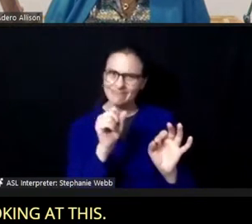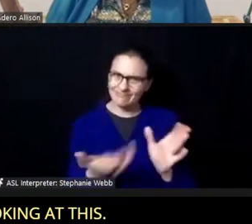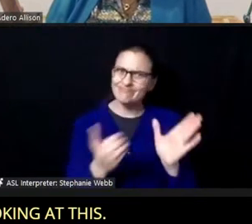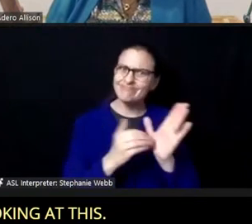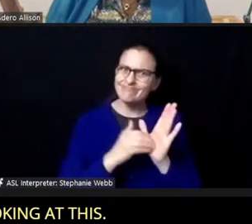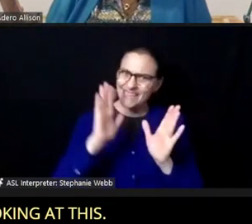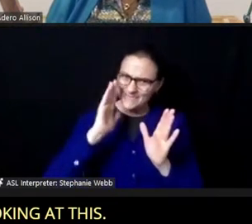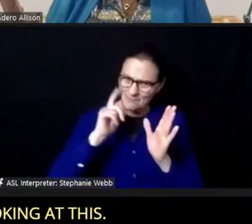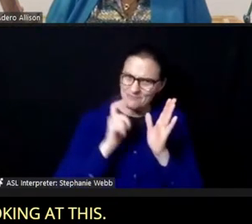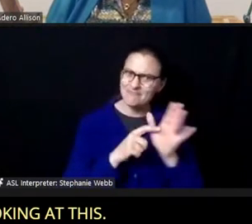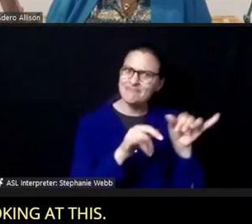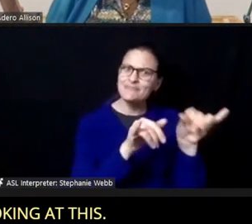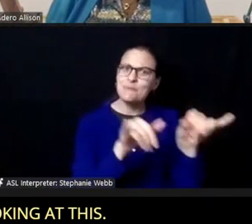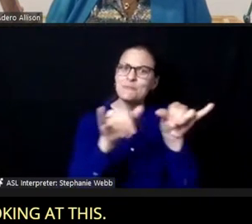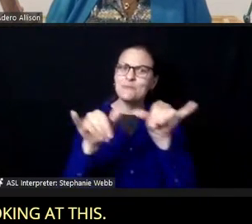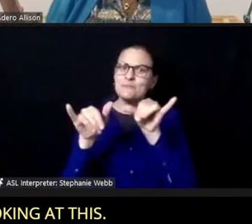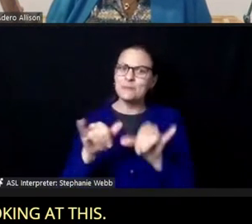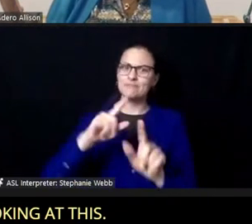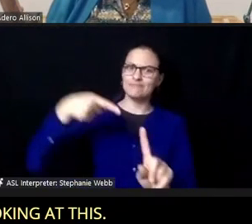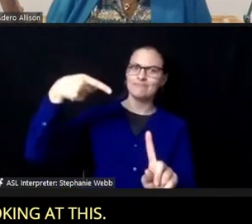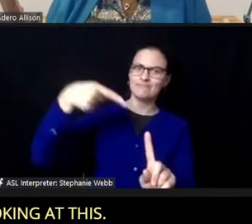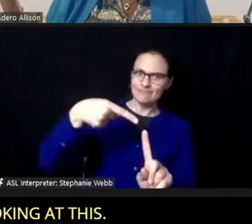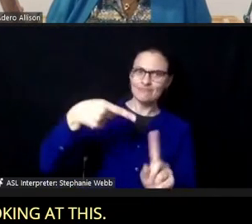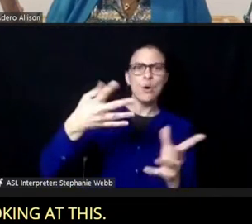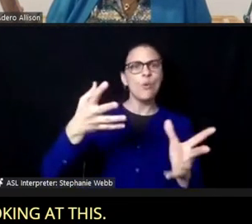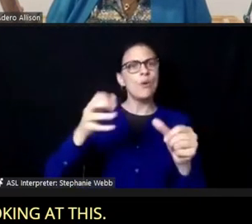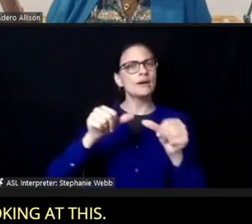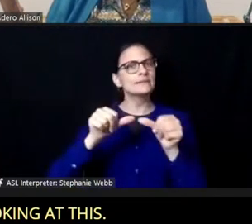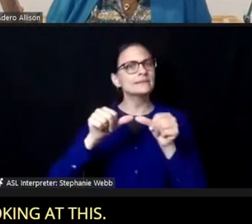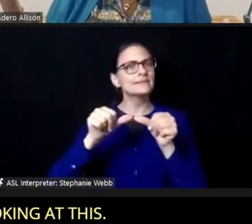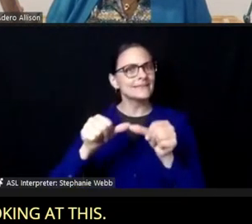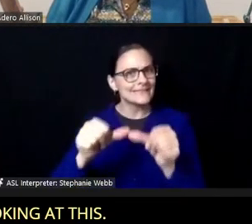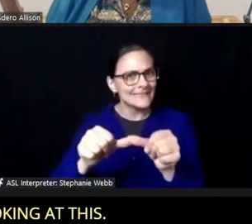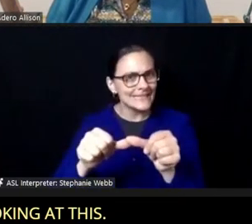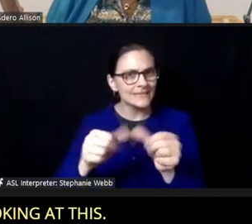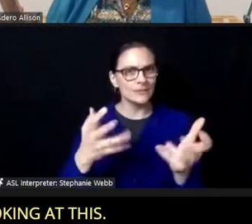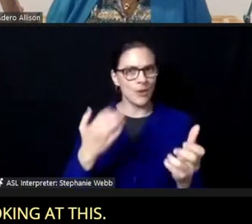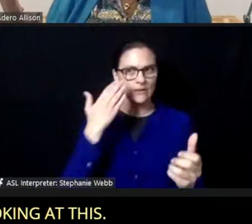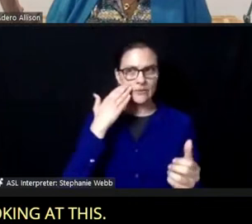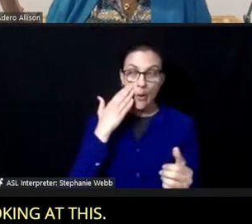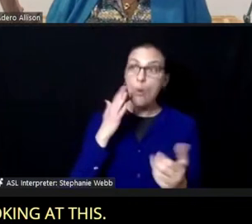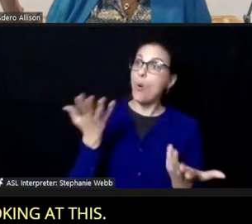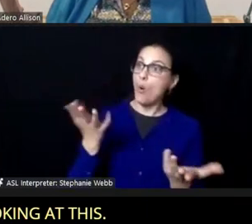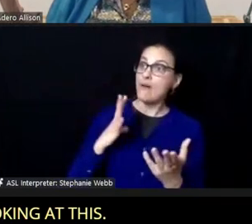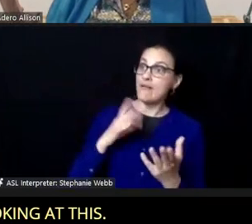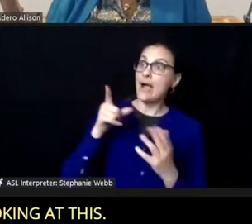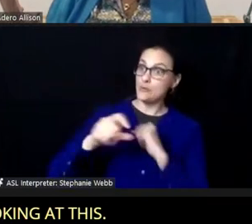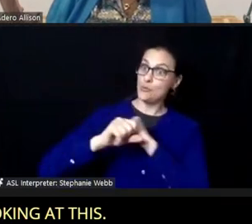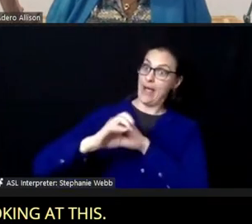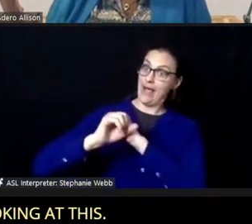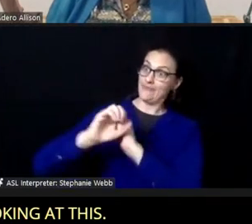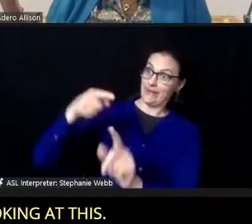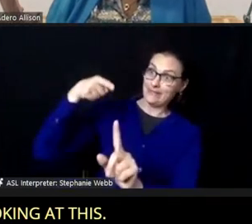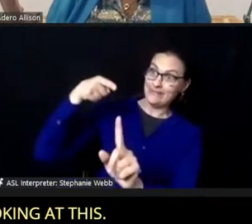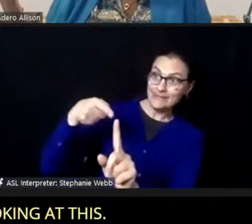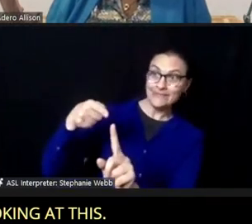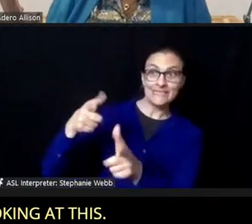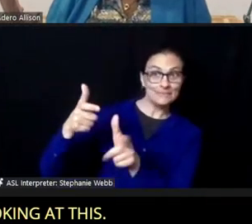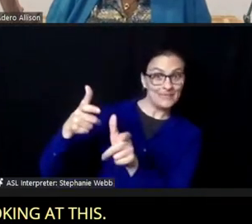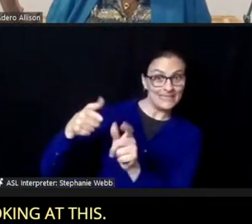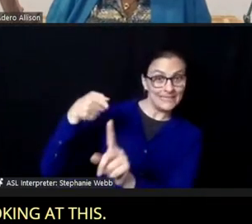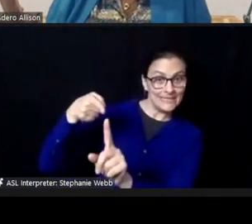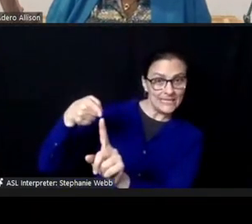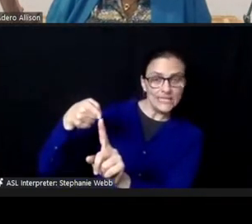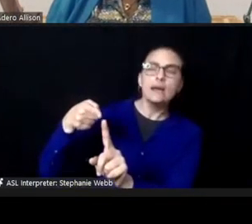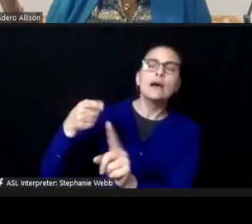expect to receive, at what speed, you know, the advertised speed that I signed up for, right? You know, so